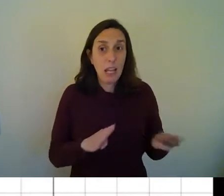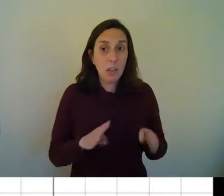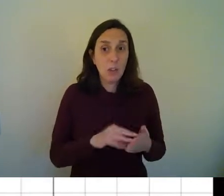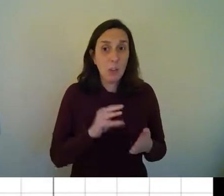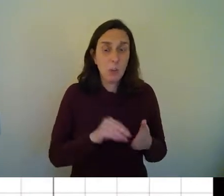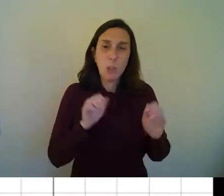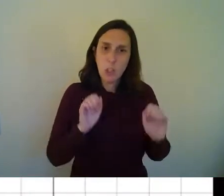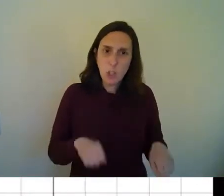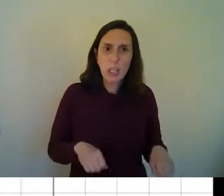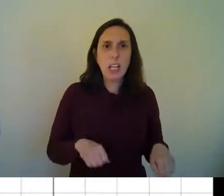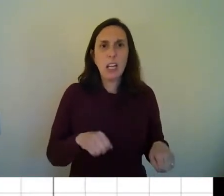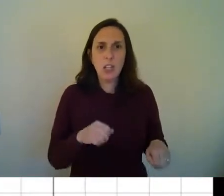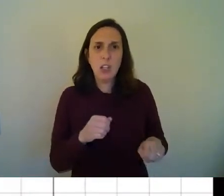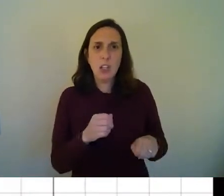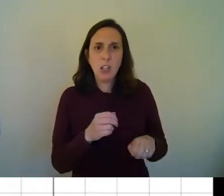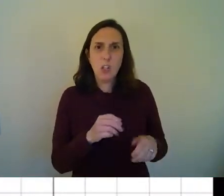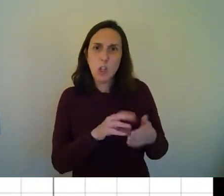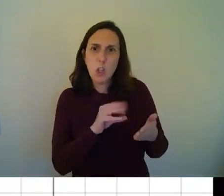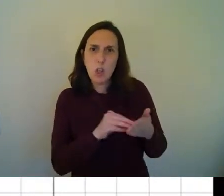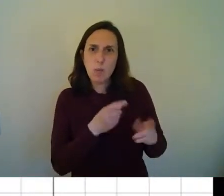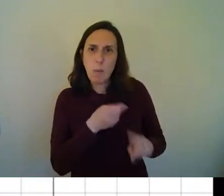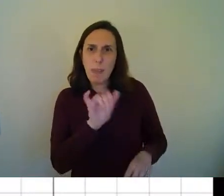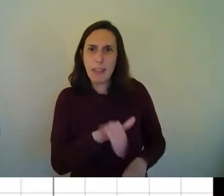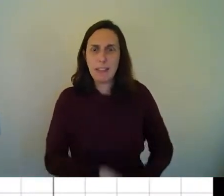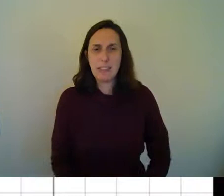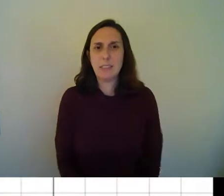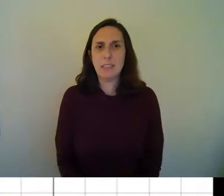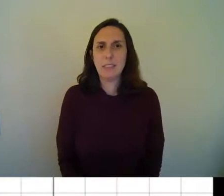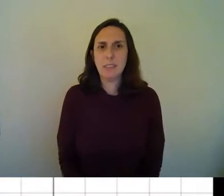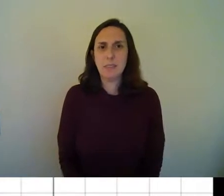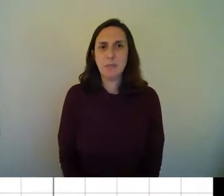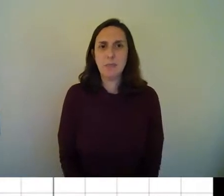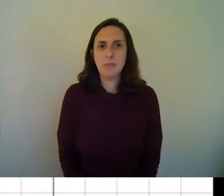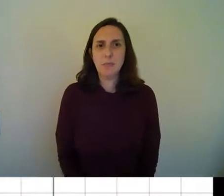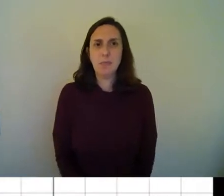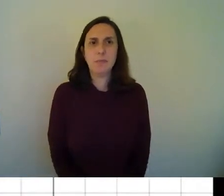this, and we could learn some things about it. So we're going to look at it,